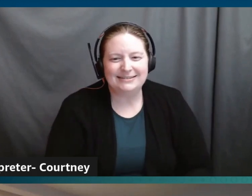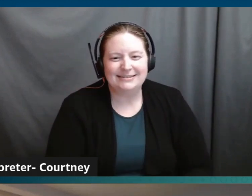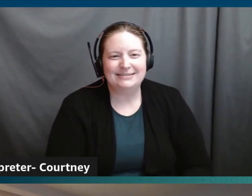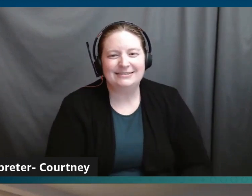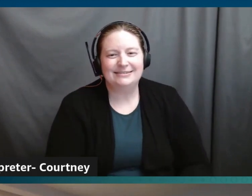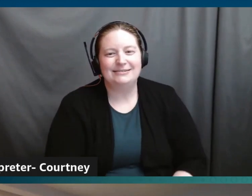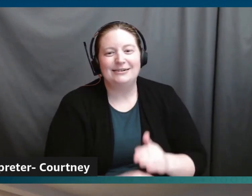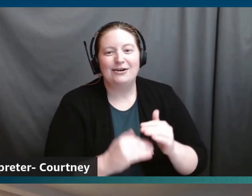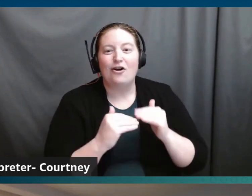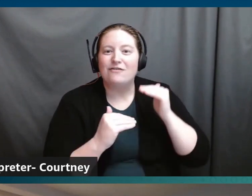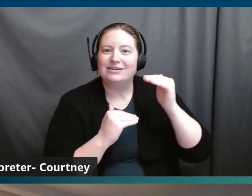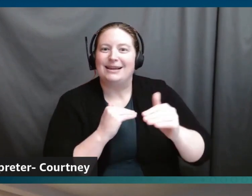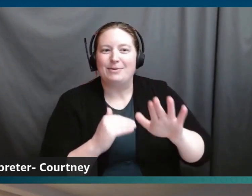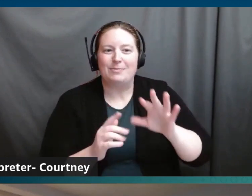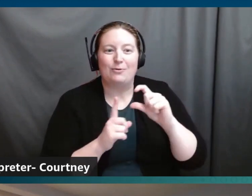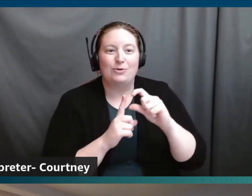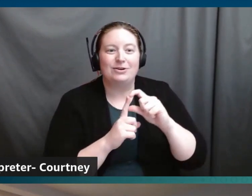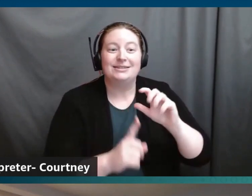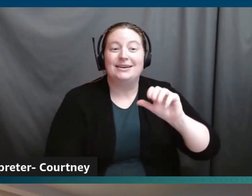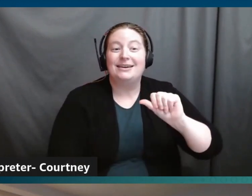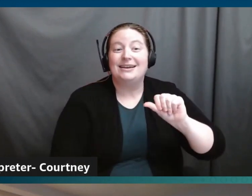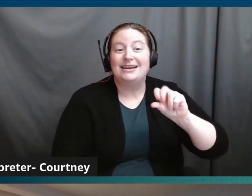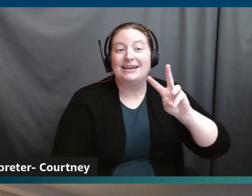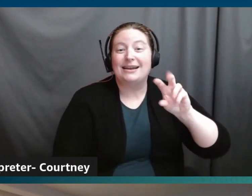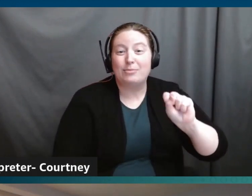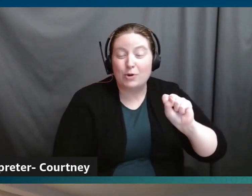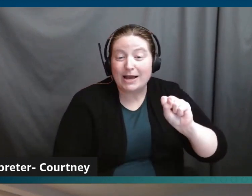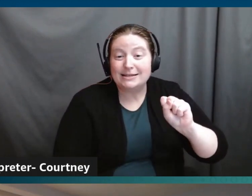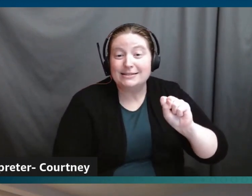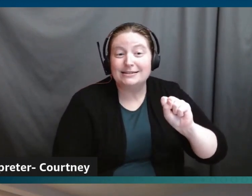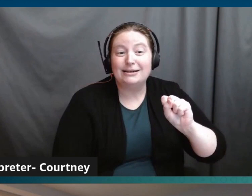overstepping my words. This is here. AWS Earth Day, not fun-hating